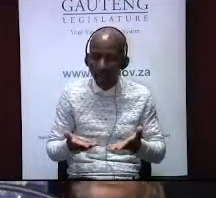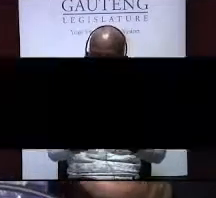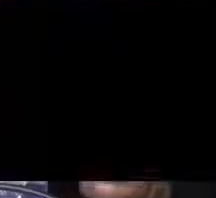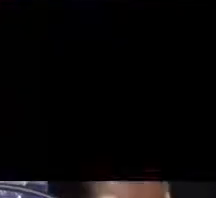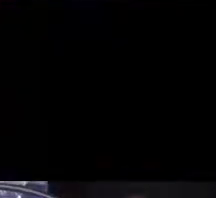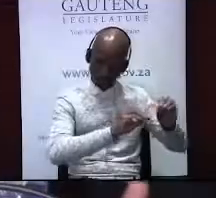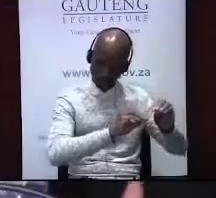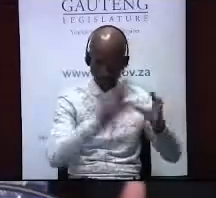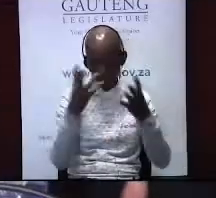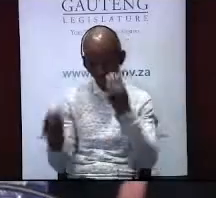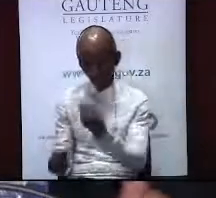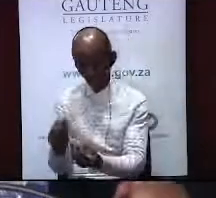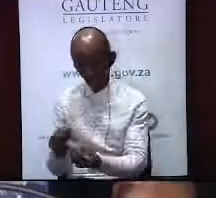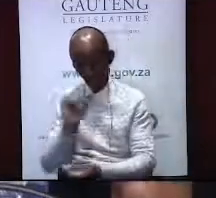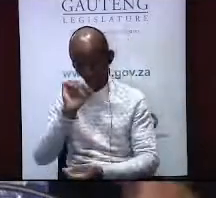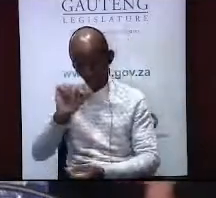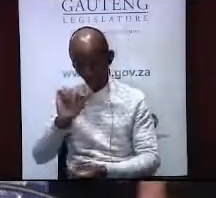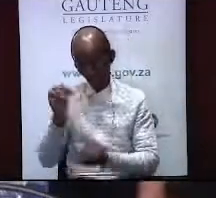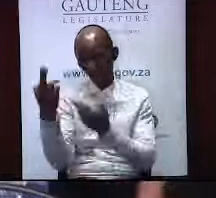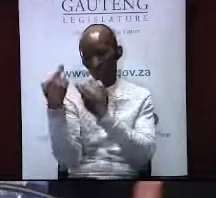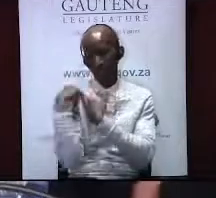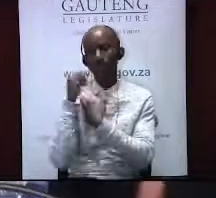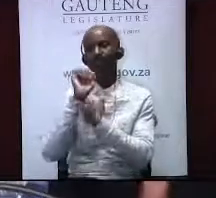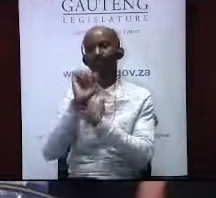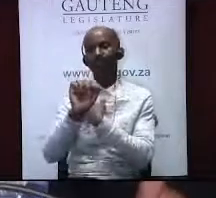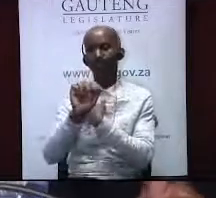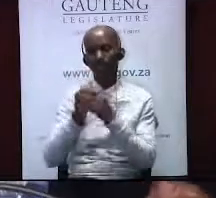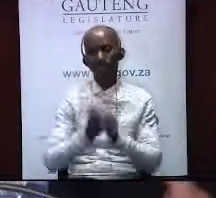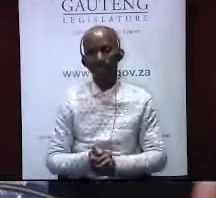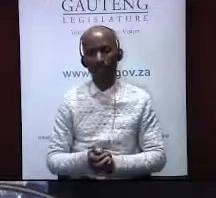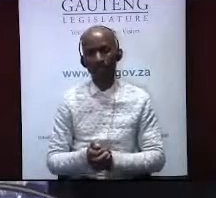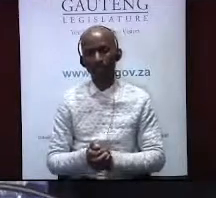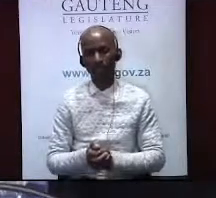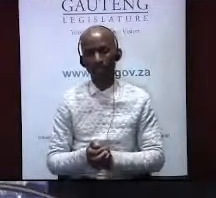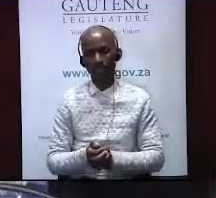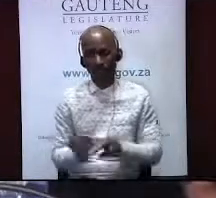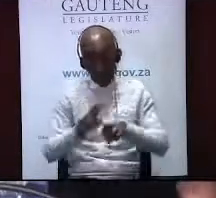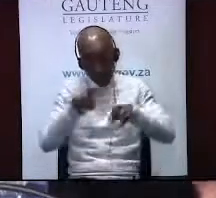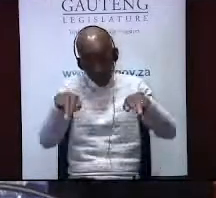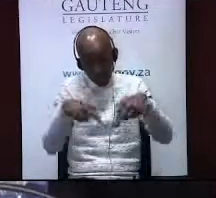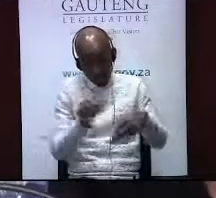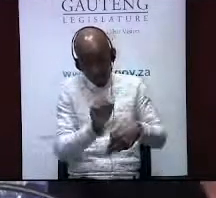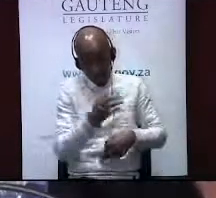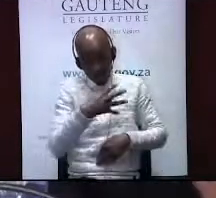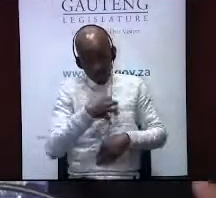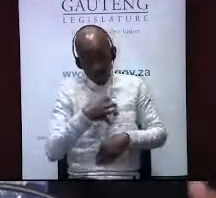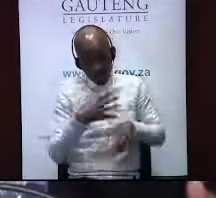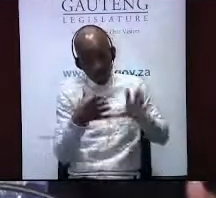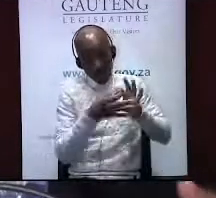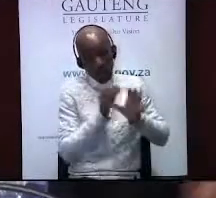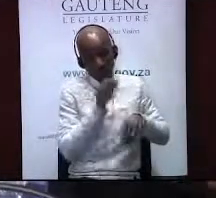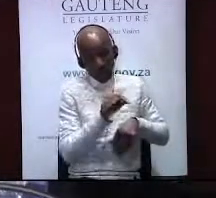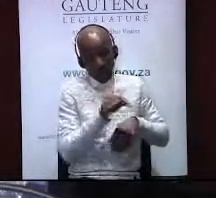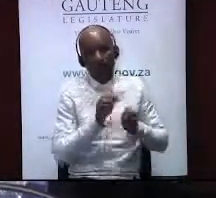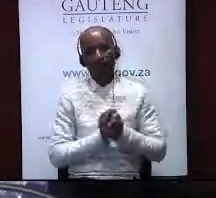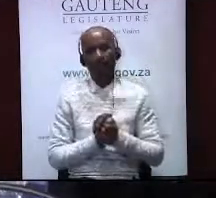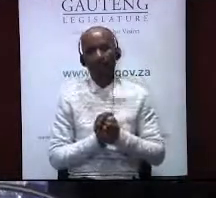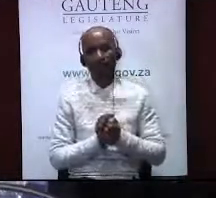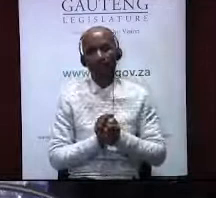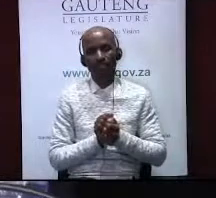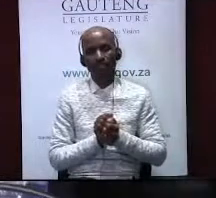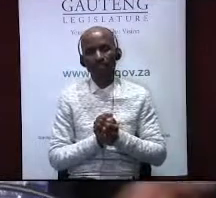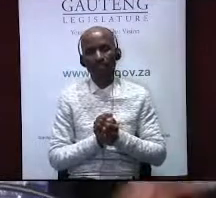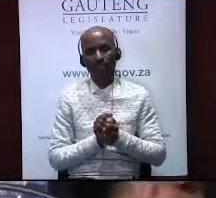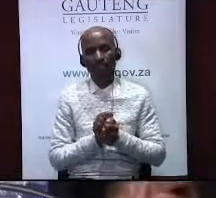your children. It is your duty. In your closet there, in your own home,